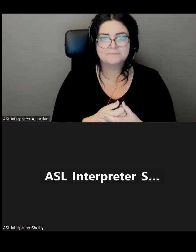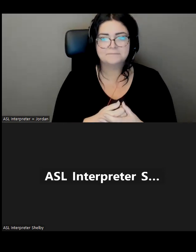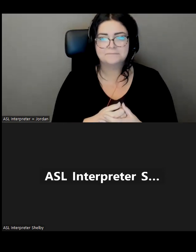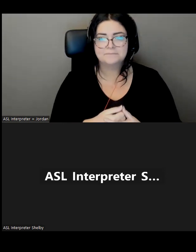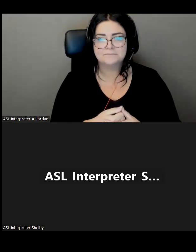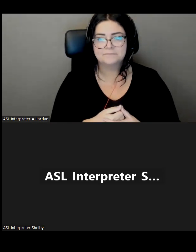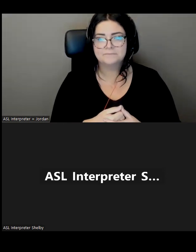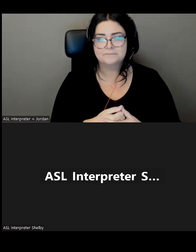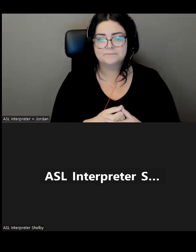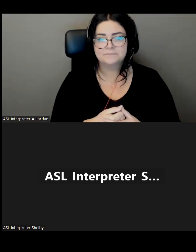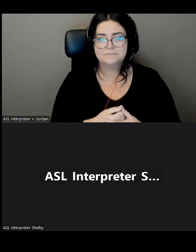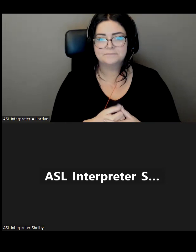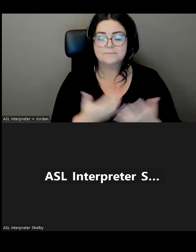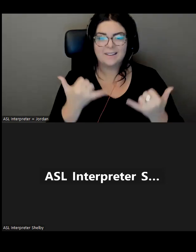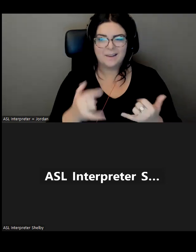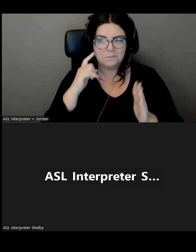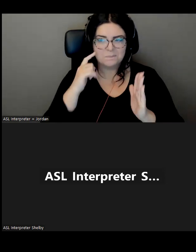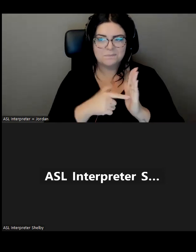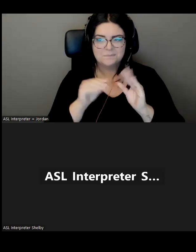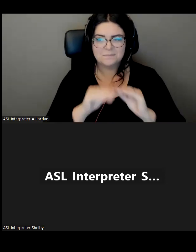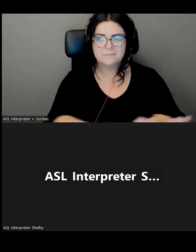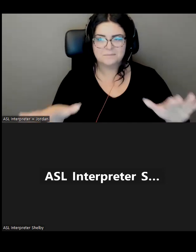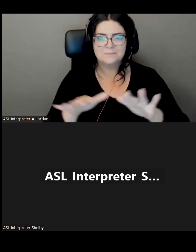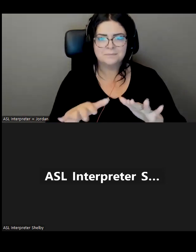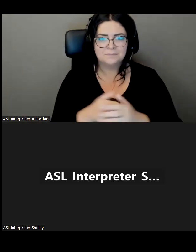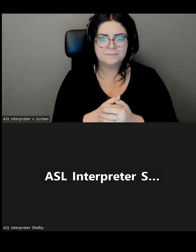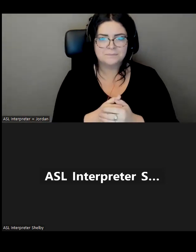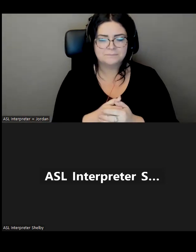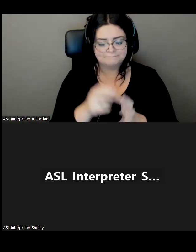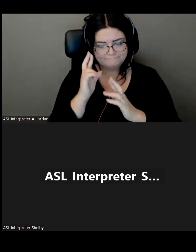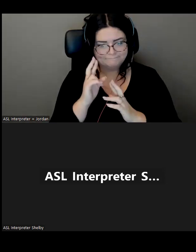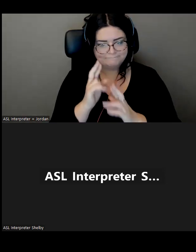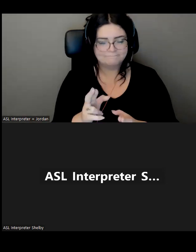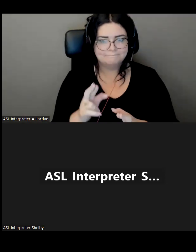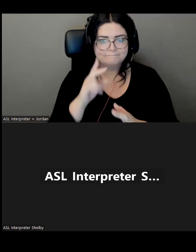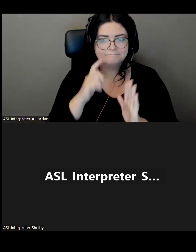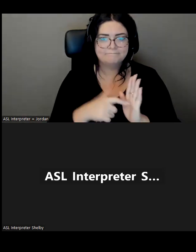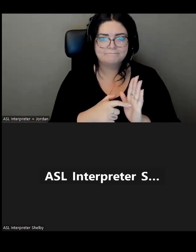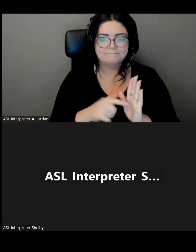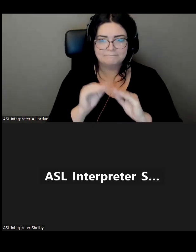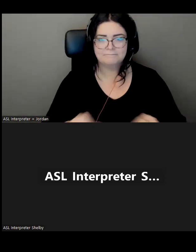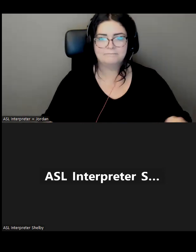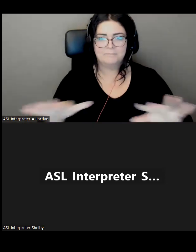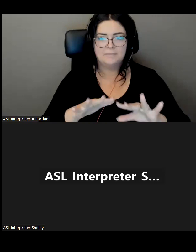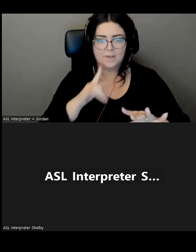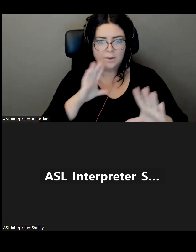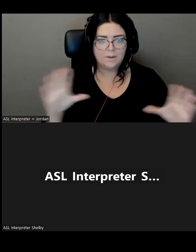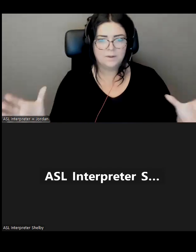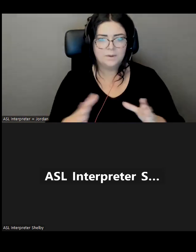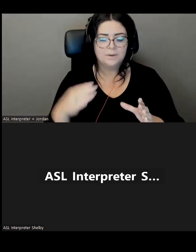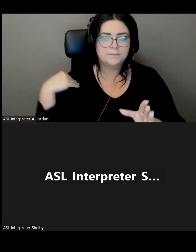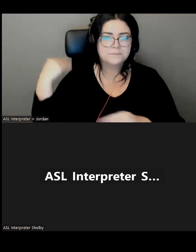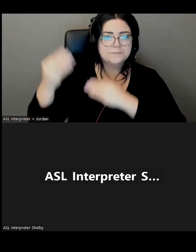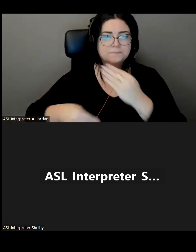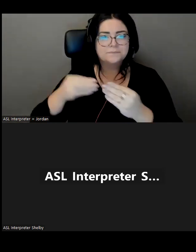I'm going to take a few minutes for our land acknowledgement. We respectively acknowledge the land on which we gather as the